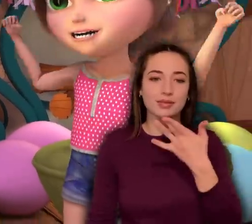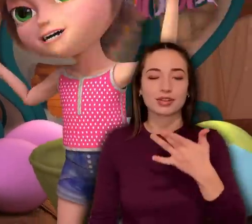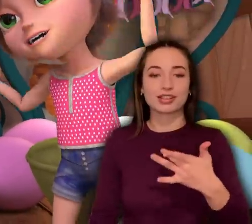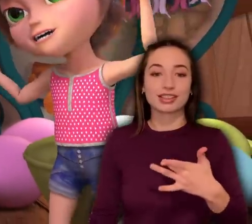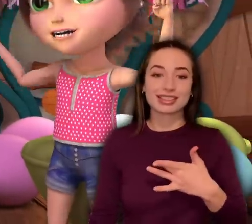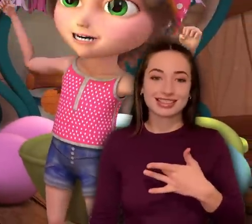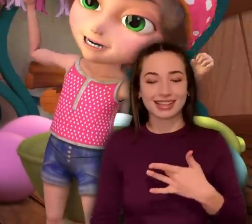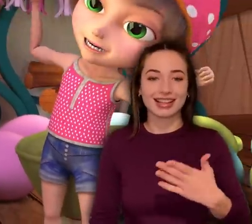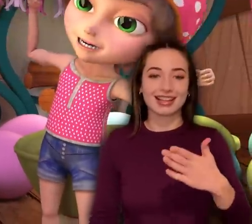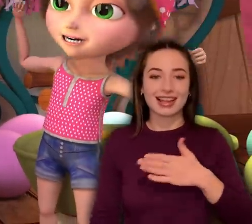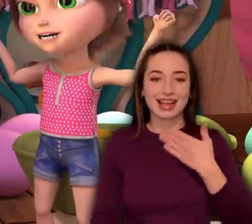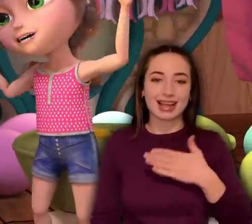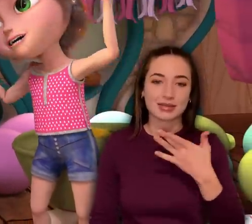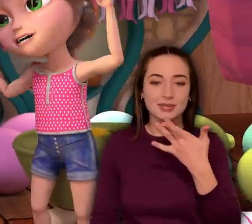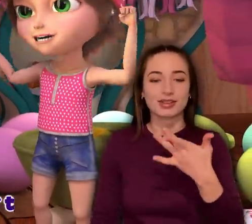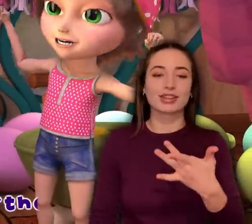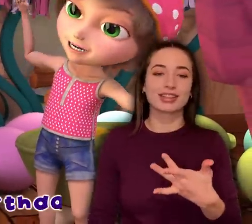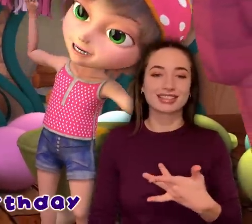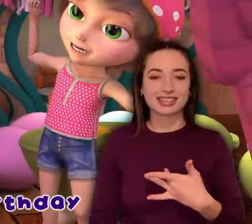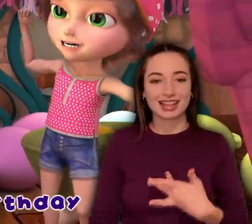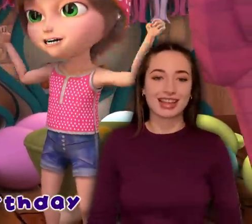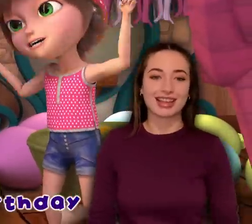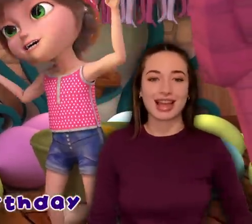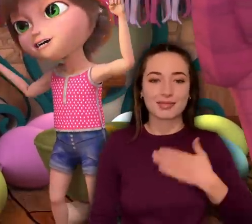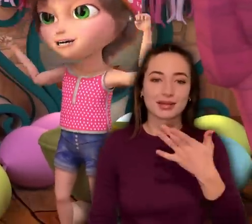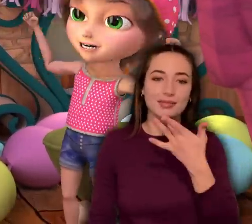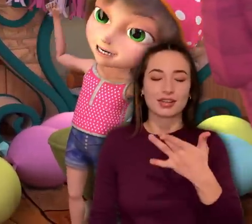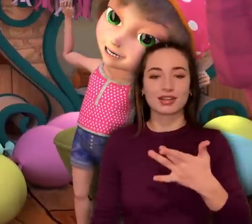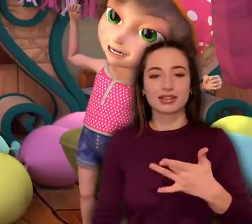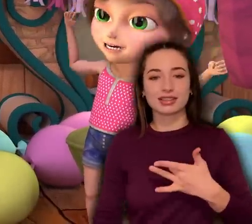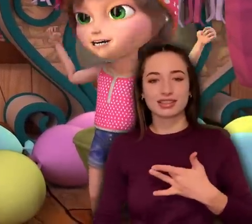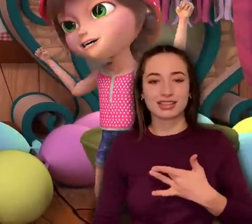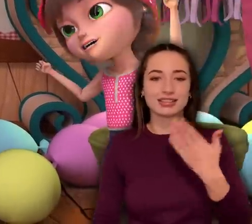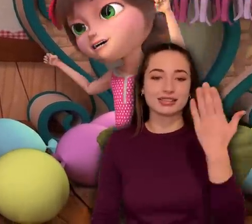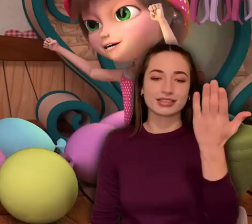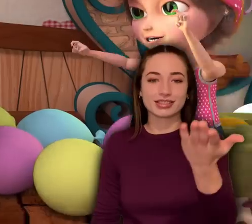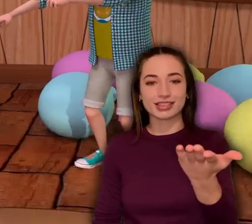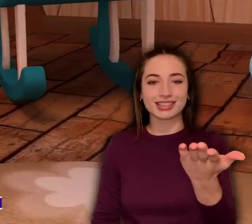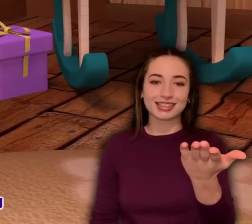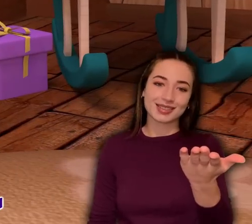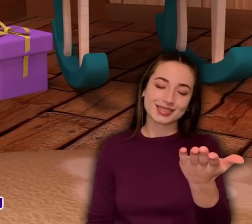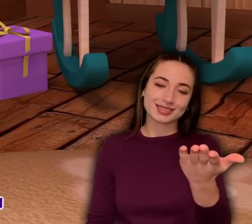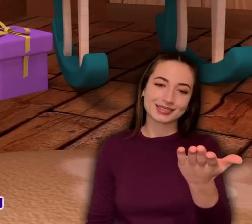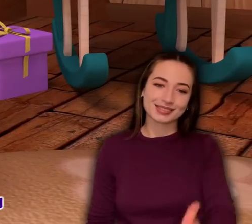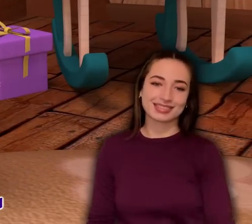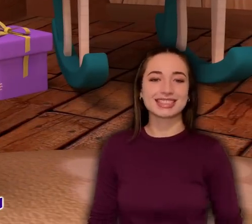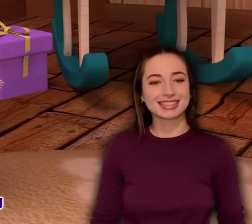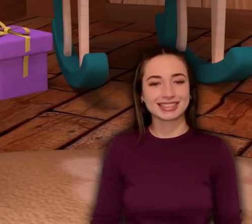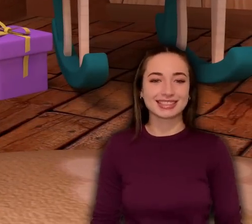happy birthday happy birthday happy birthday to